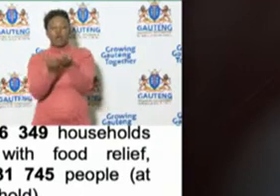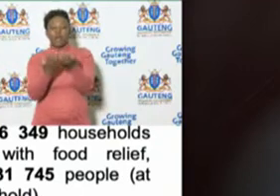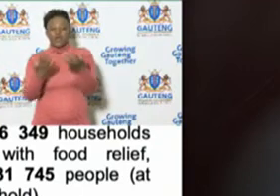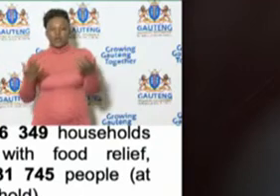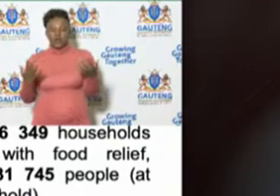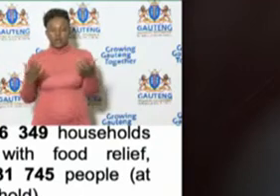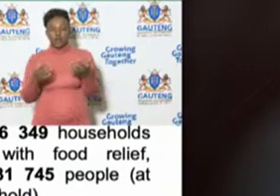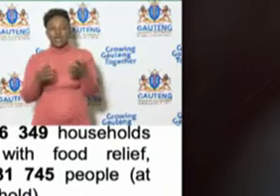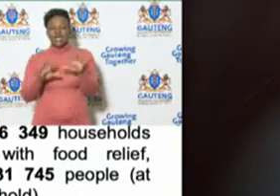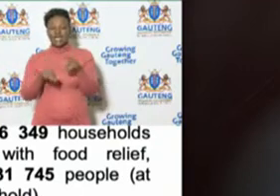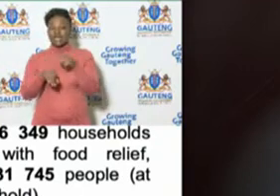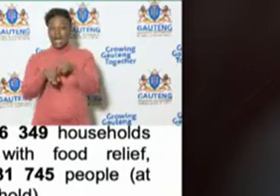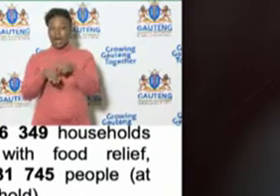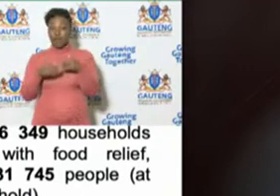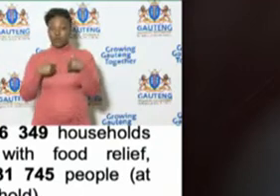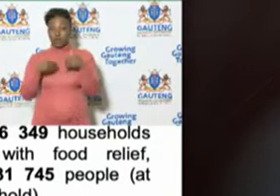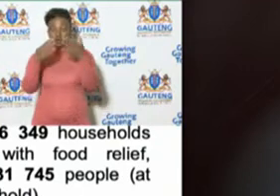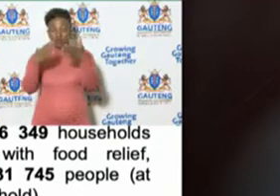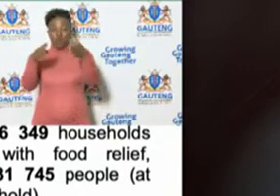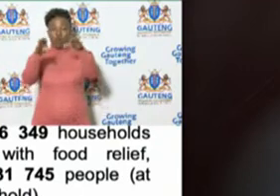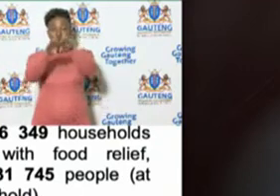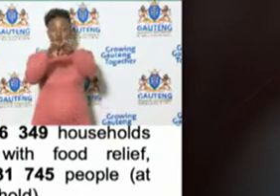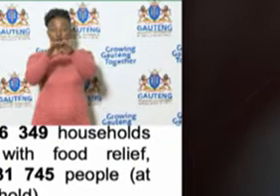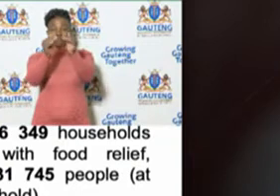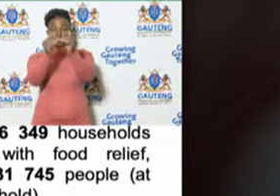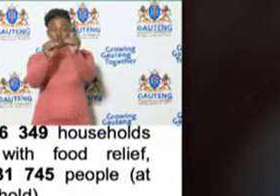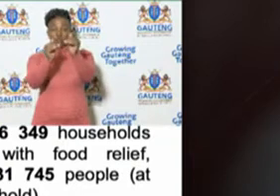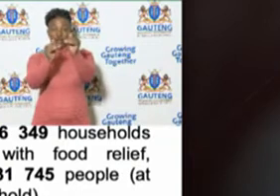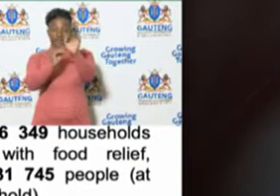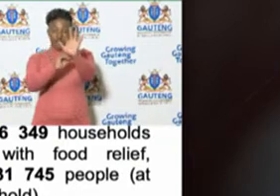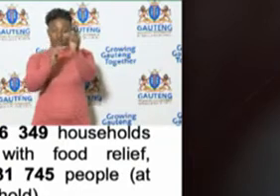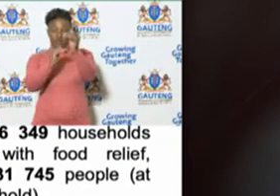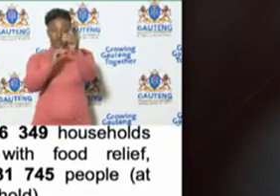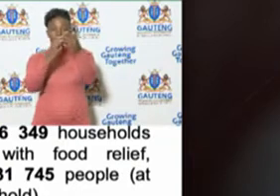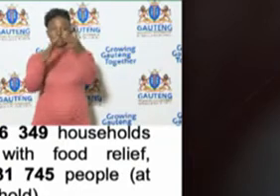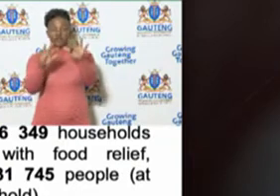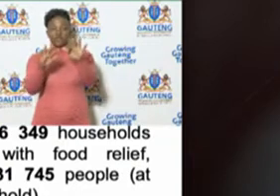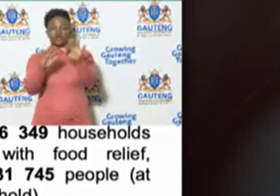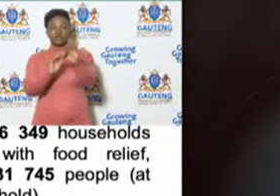of the national lockdown in Gauteng province, we have distributed